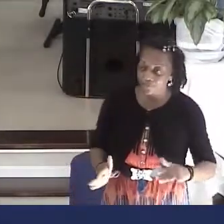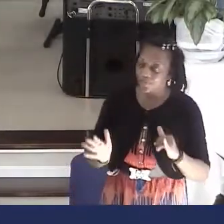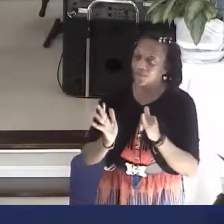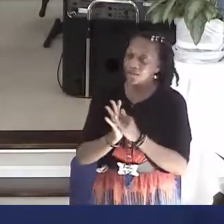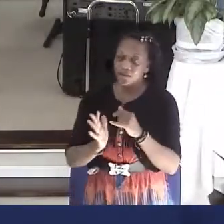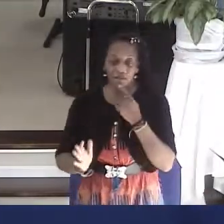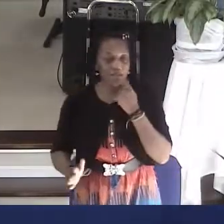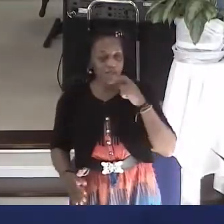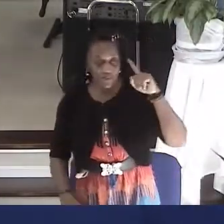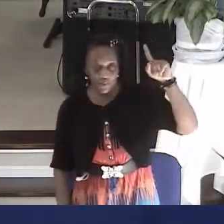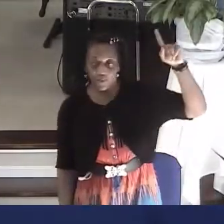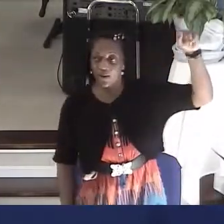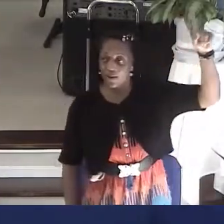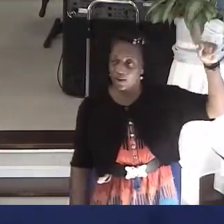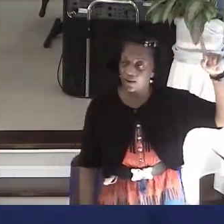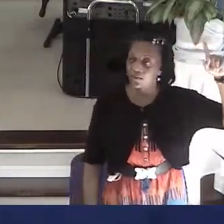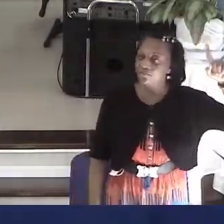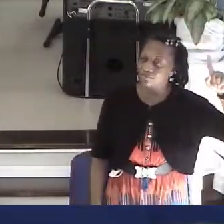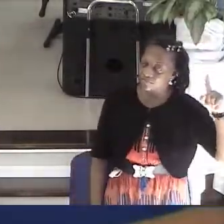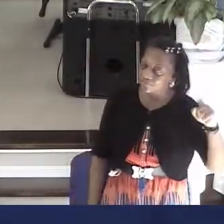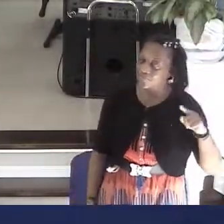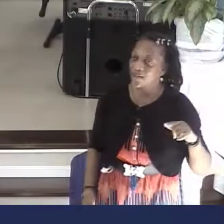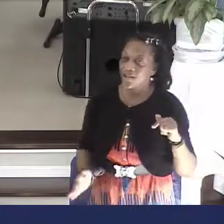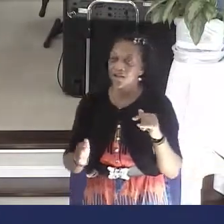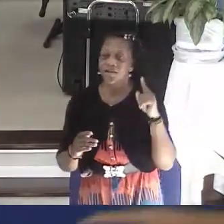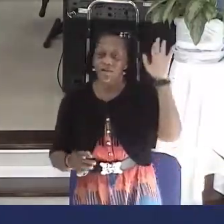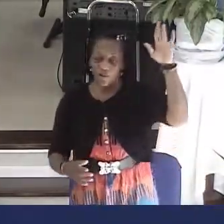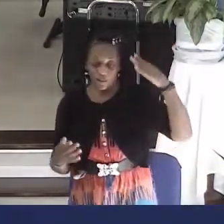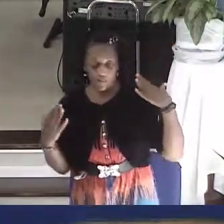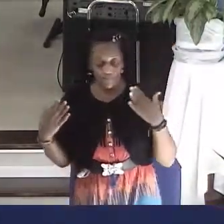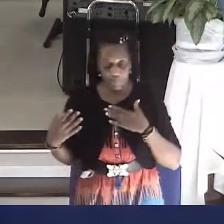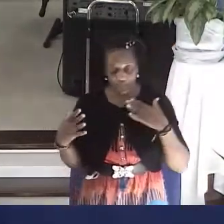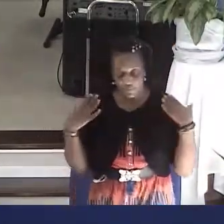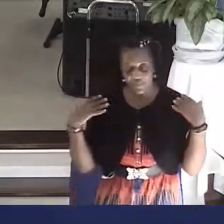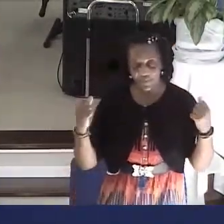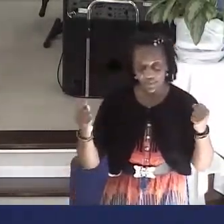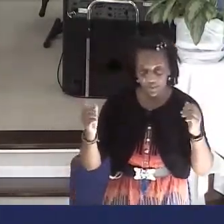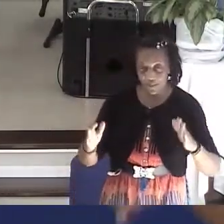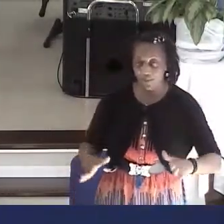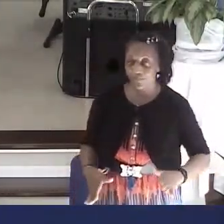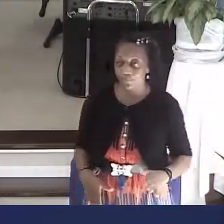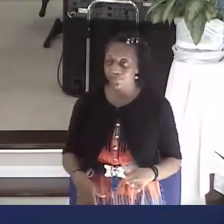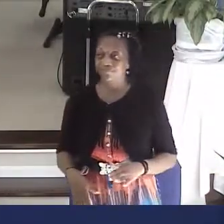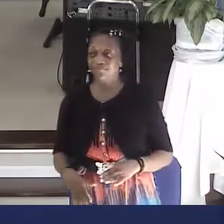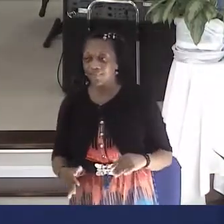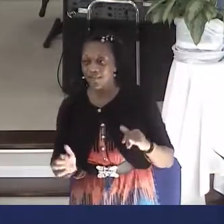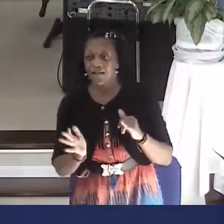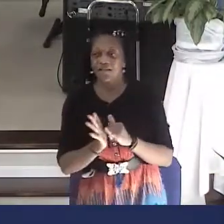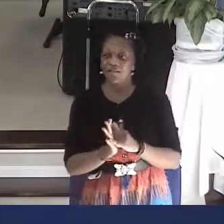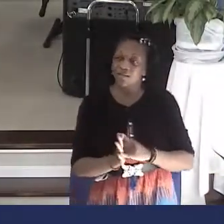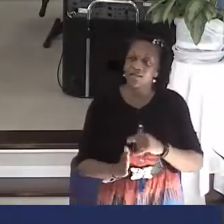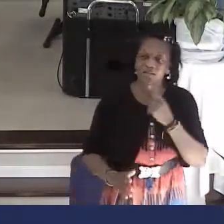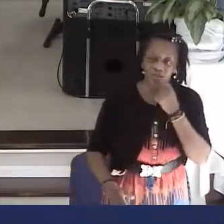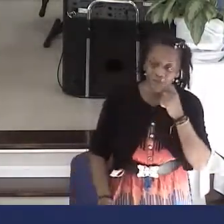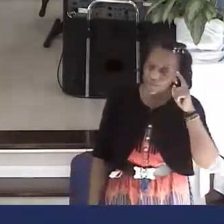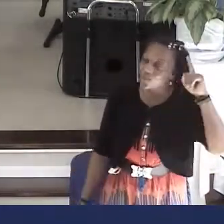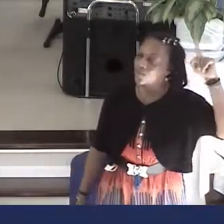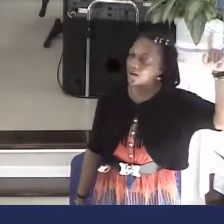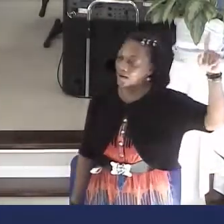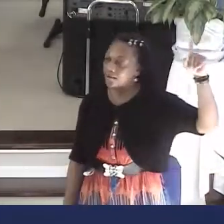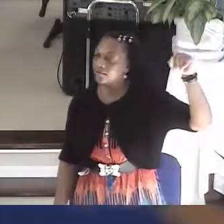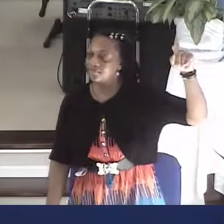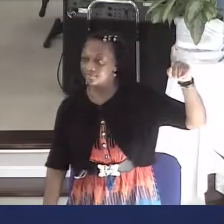That's who you are. You're my healer. That's who you are. Touch my body. That's who you are. You're my healer. That's who